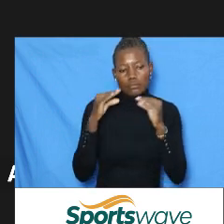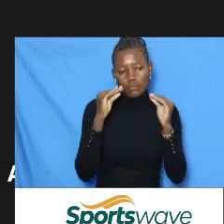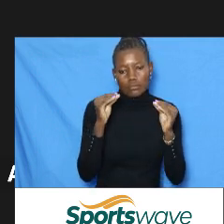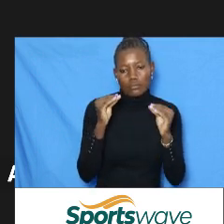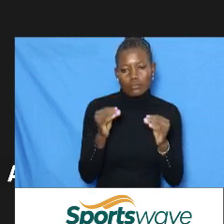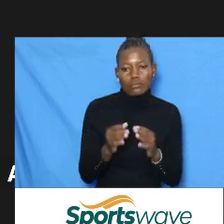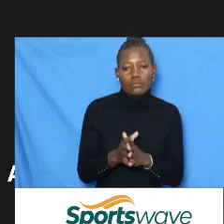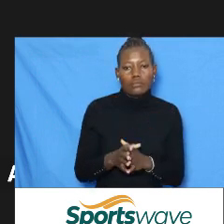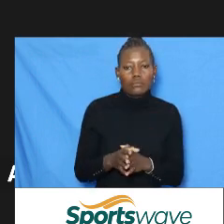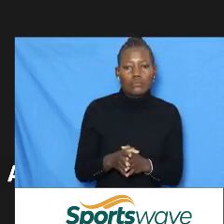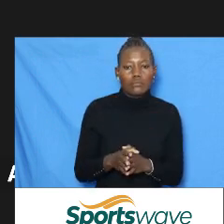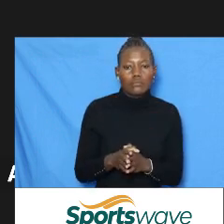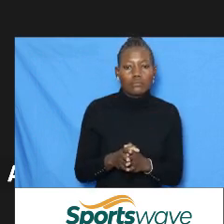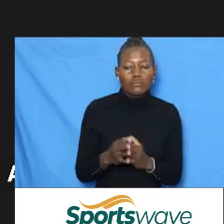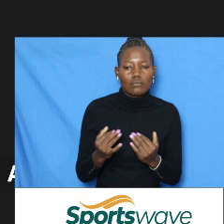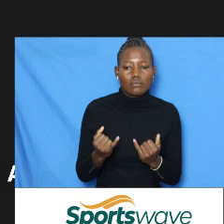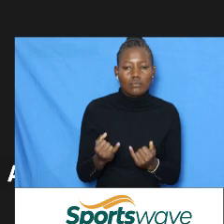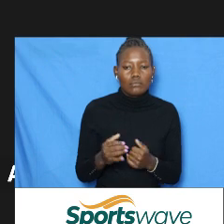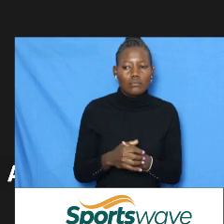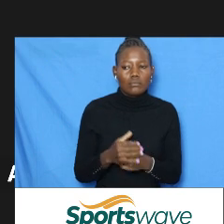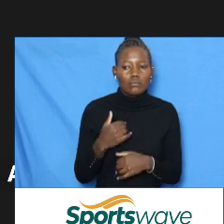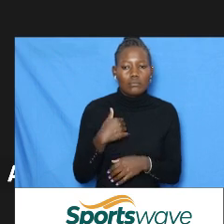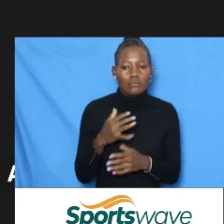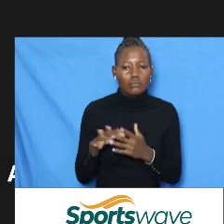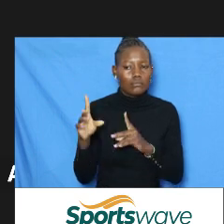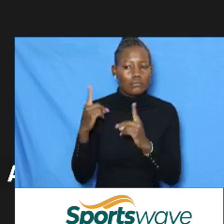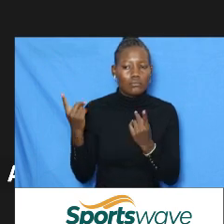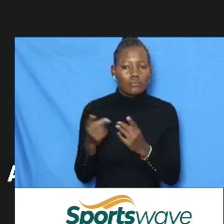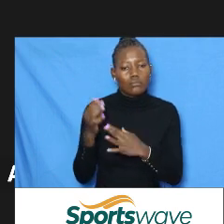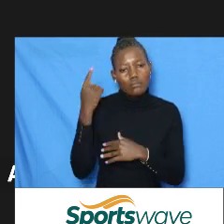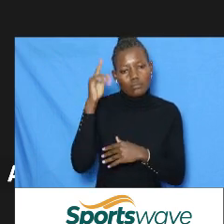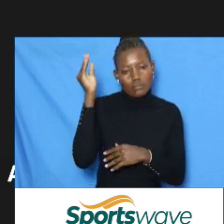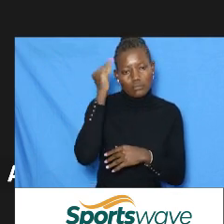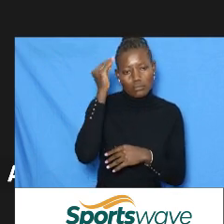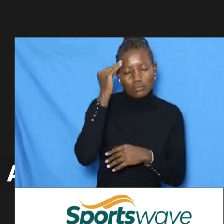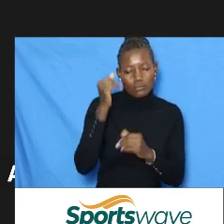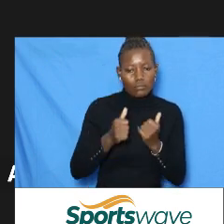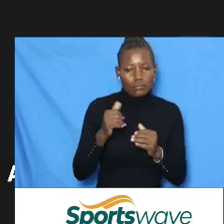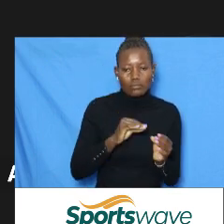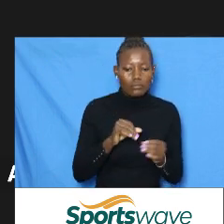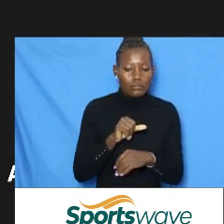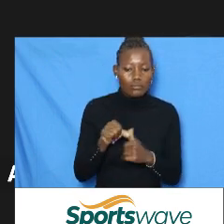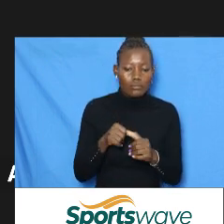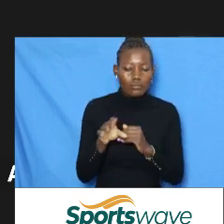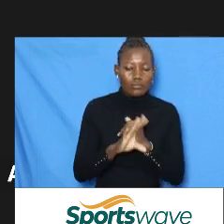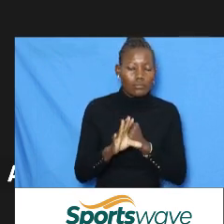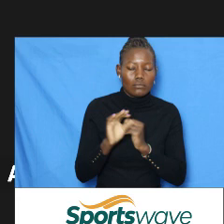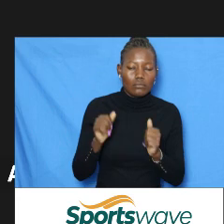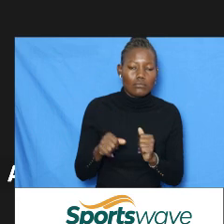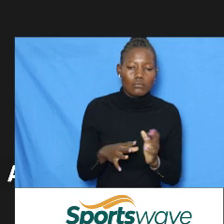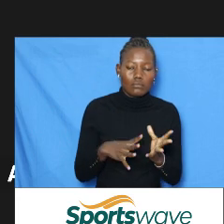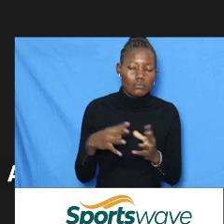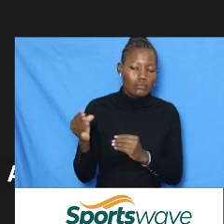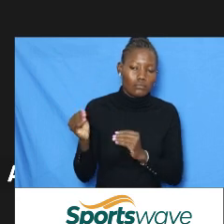and violation. So they have a department for education which goes around the country, and you can just approach them, and they should